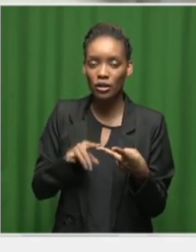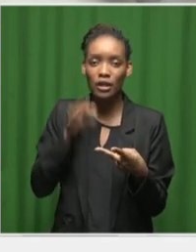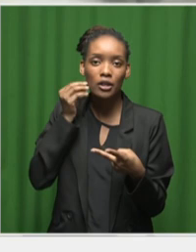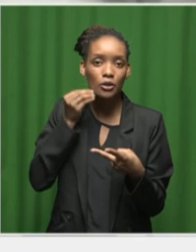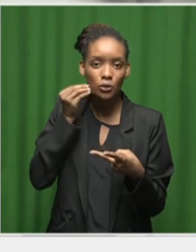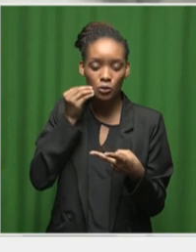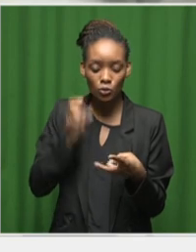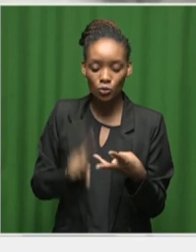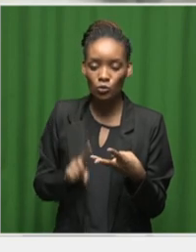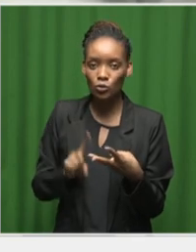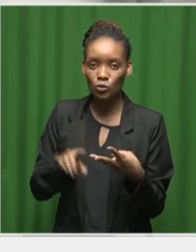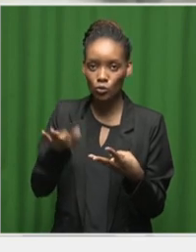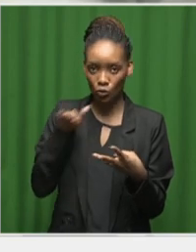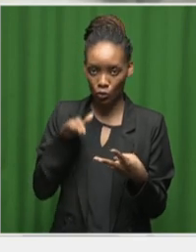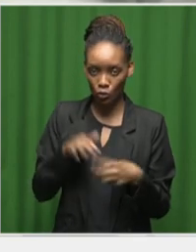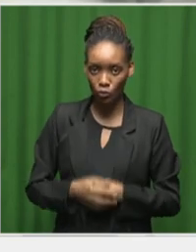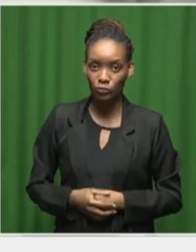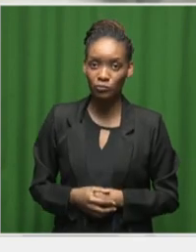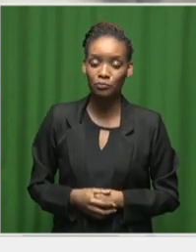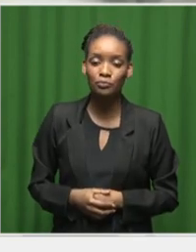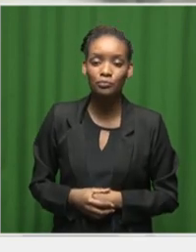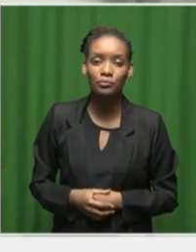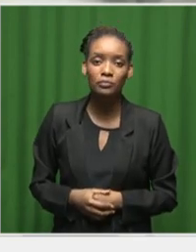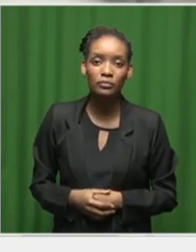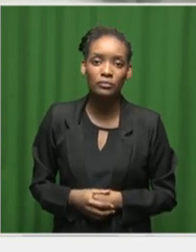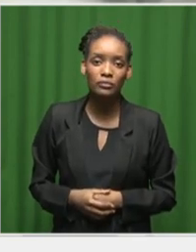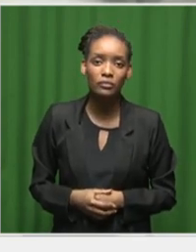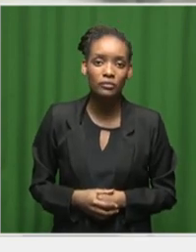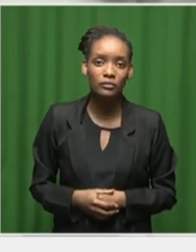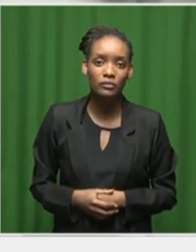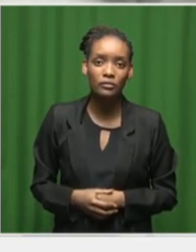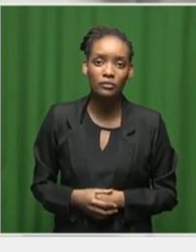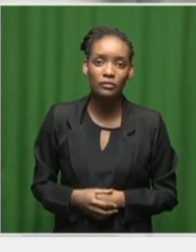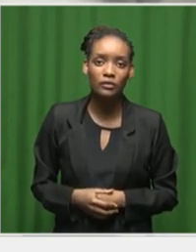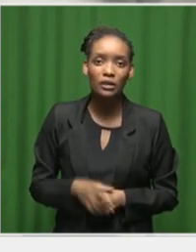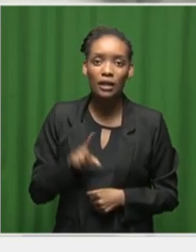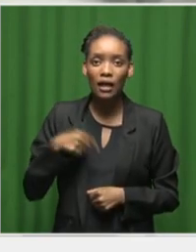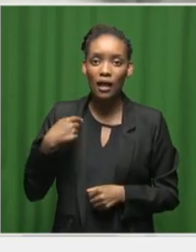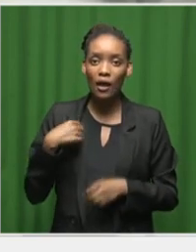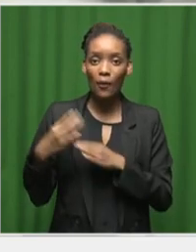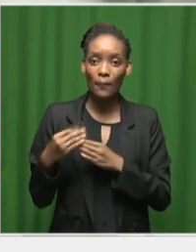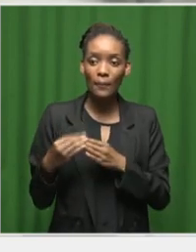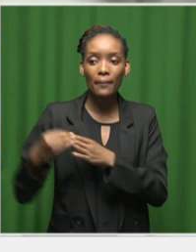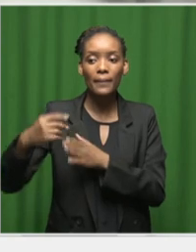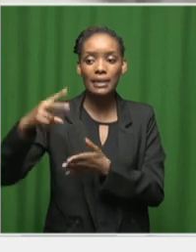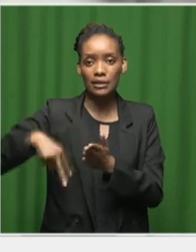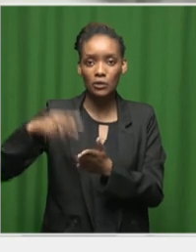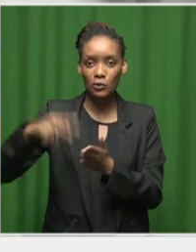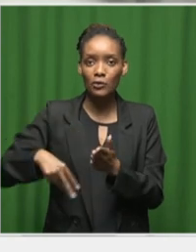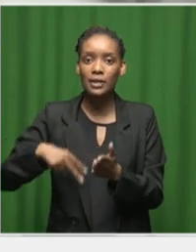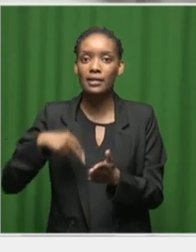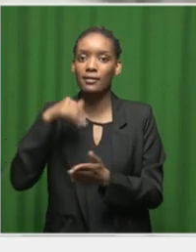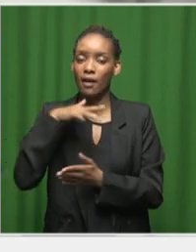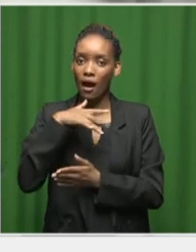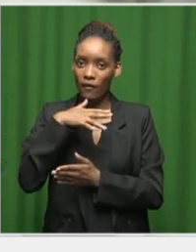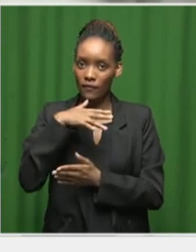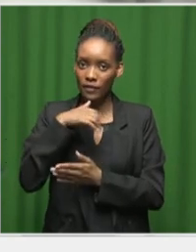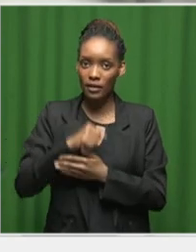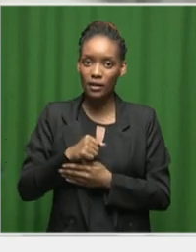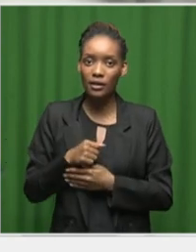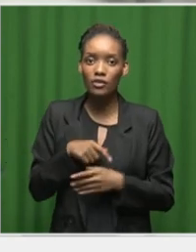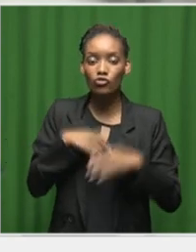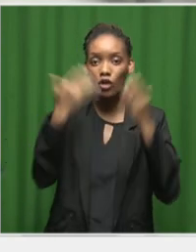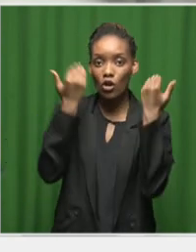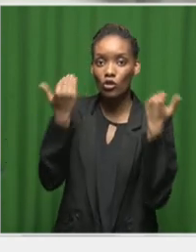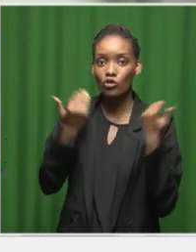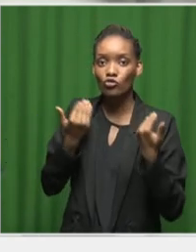Sotho, and isiZulu. And then one of our EXCO members read the Afrikaans bit, and the judge read the